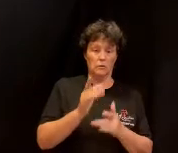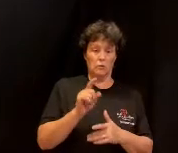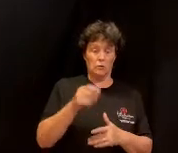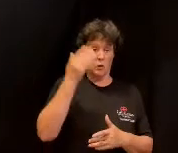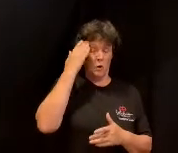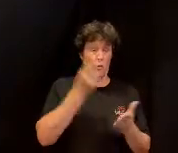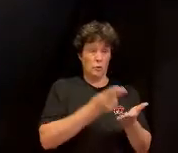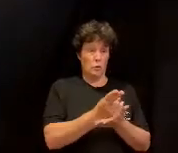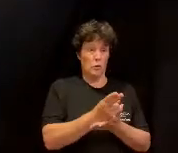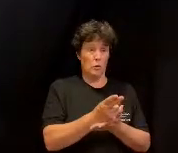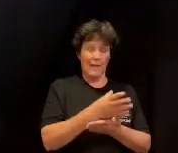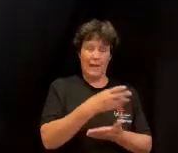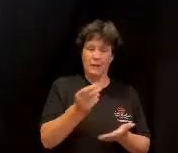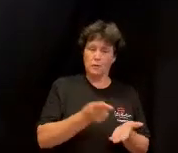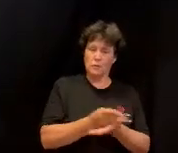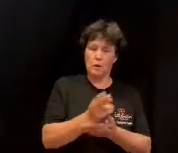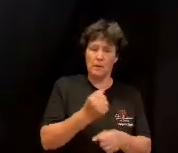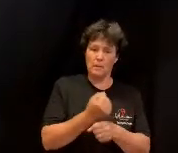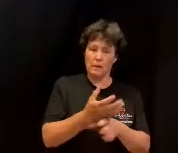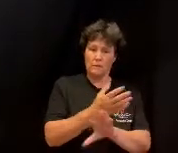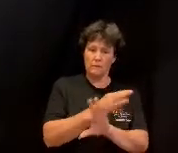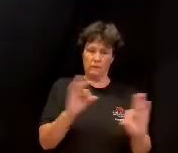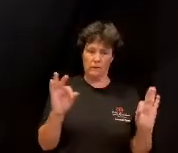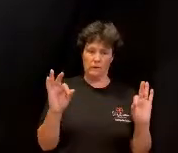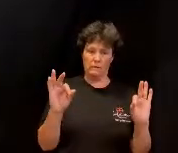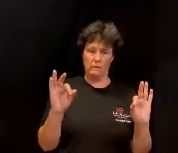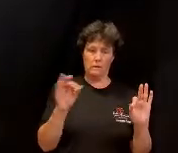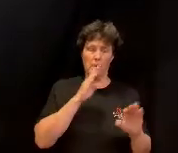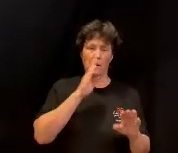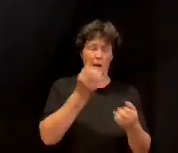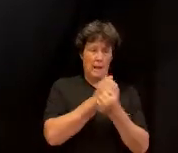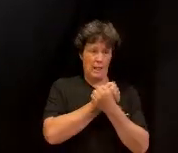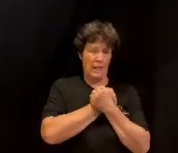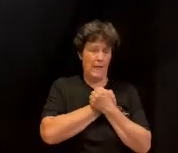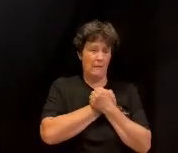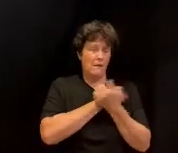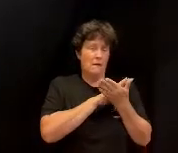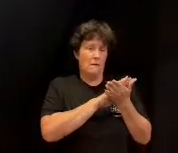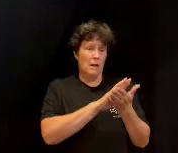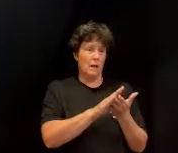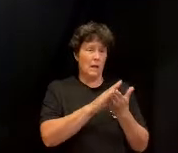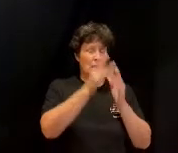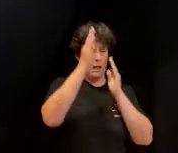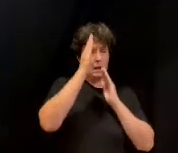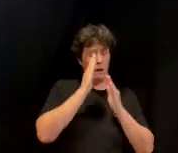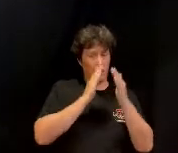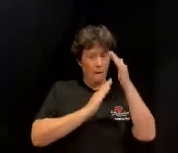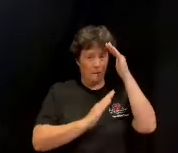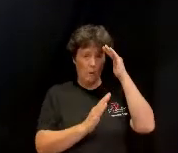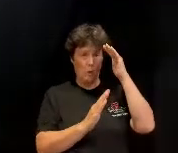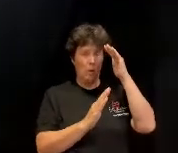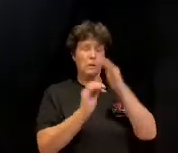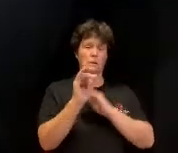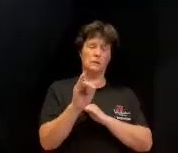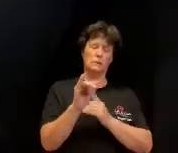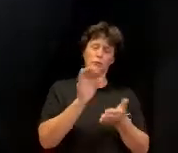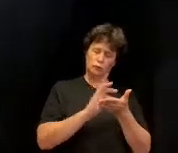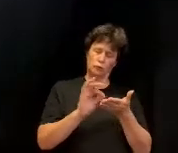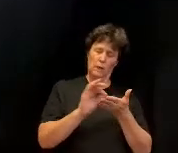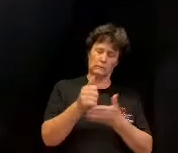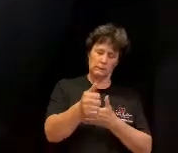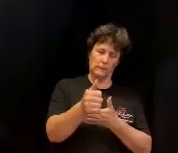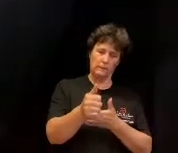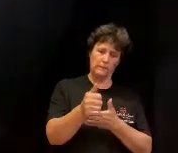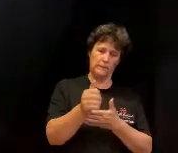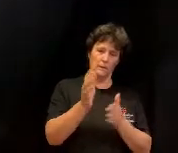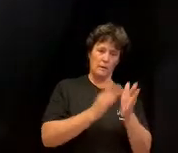shall what? Yeah, it will. Now, be loving and kind and humble. Right? Write this down. Jesus